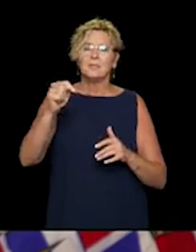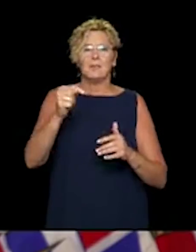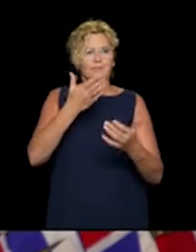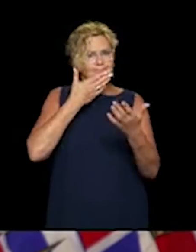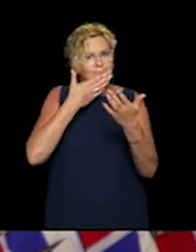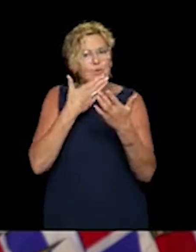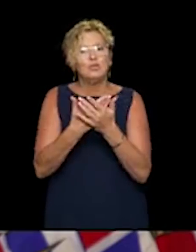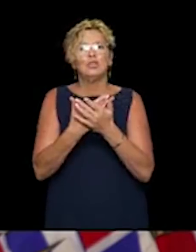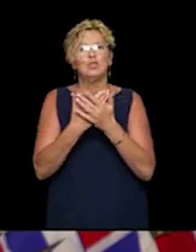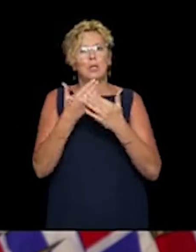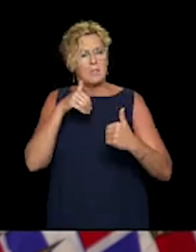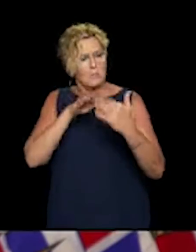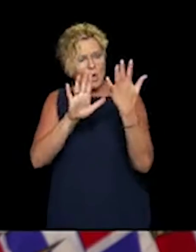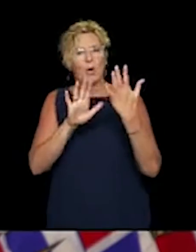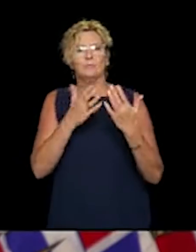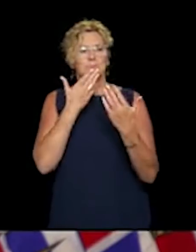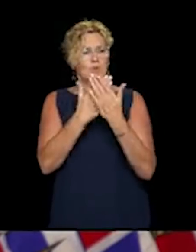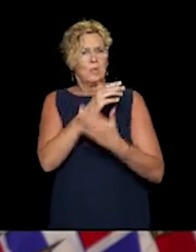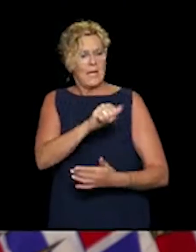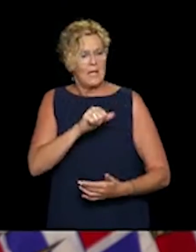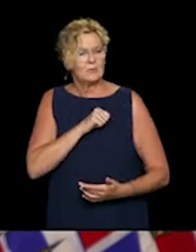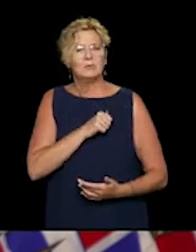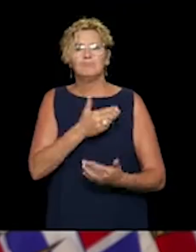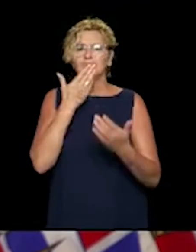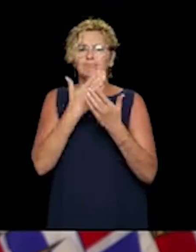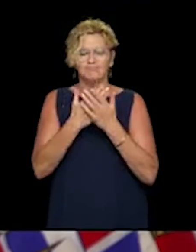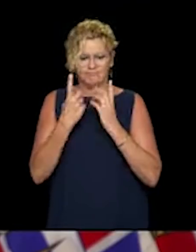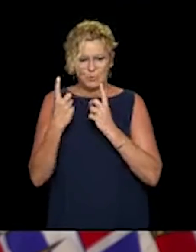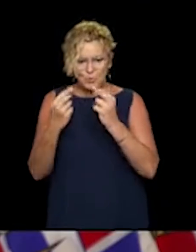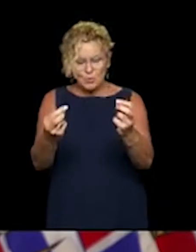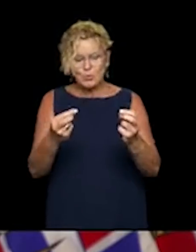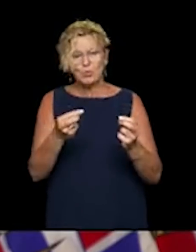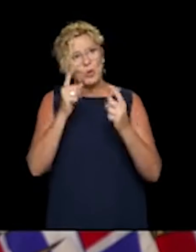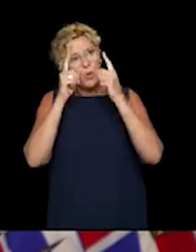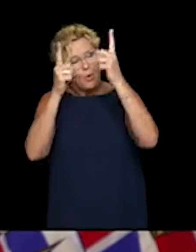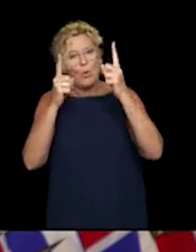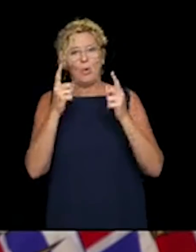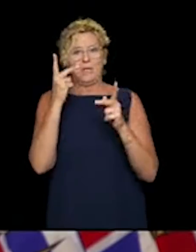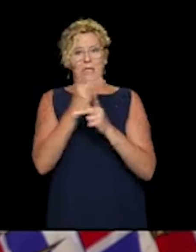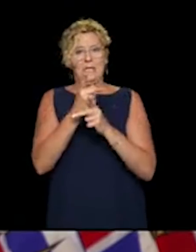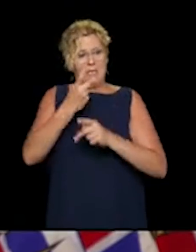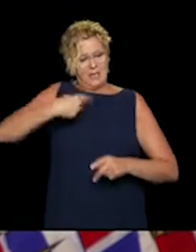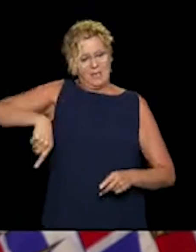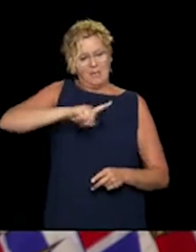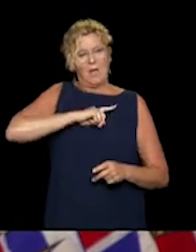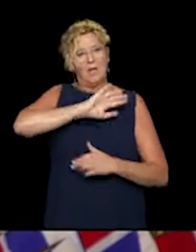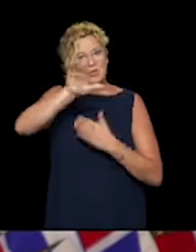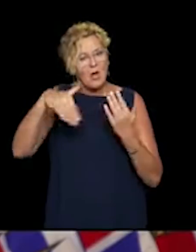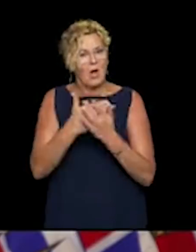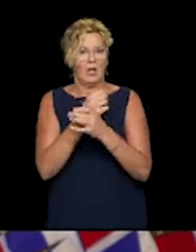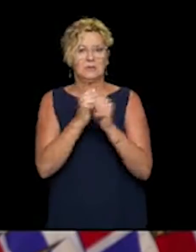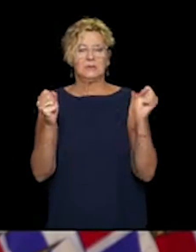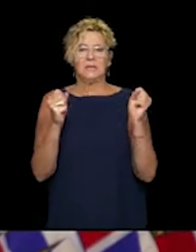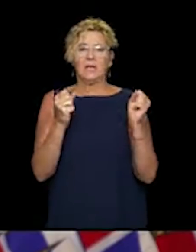we are united in our singular focus to keep going, to keep our communities going, to keep our